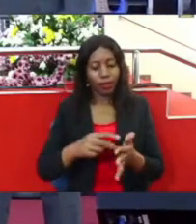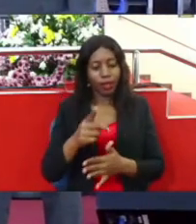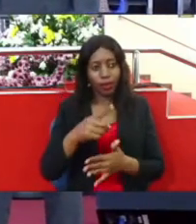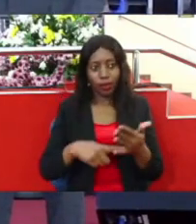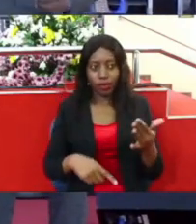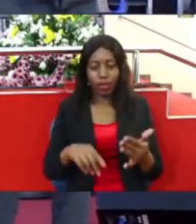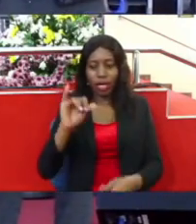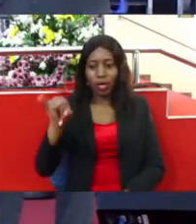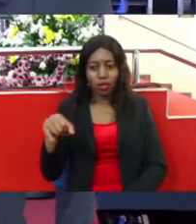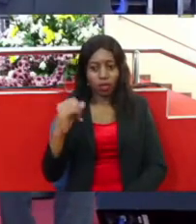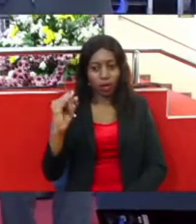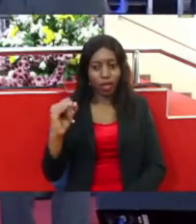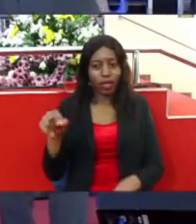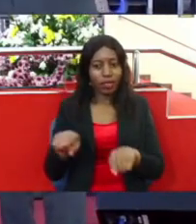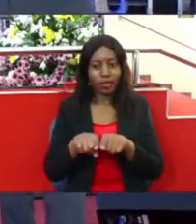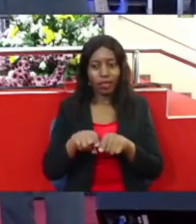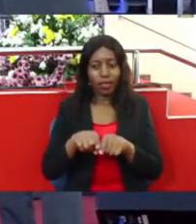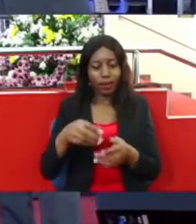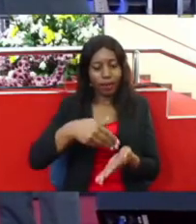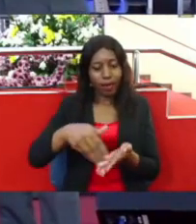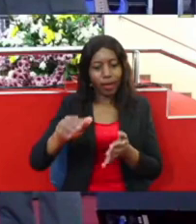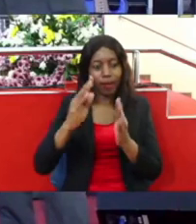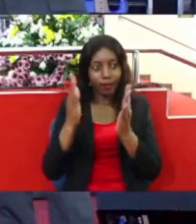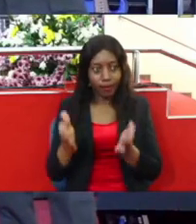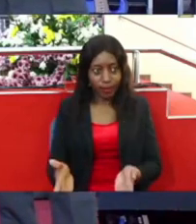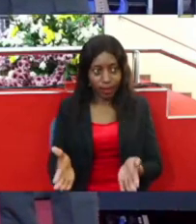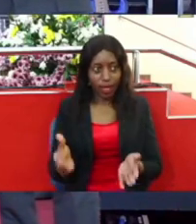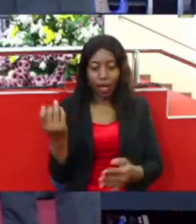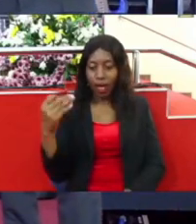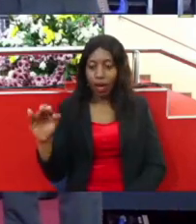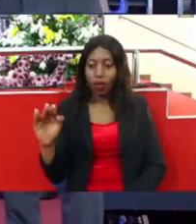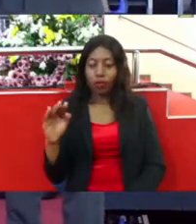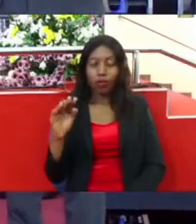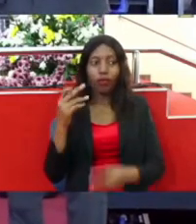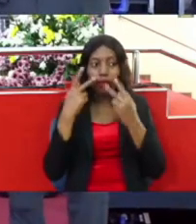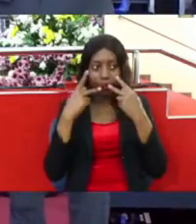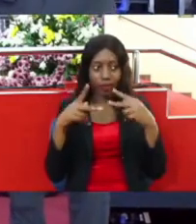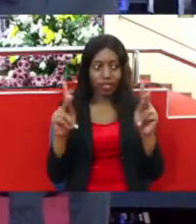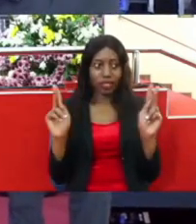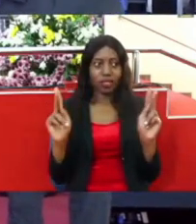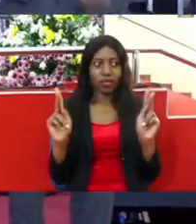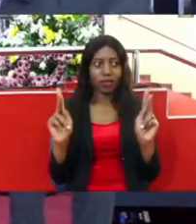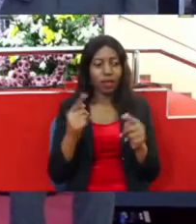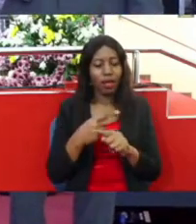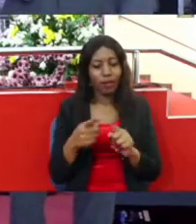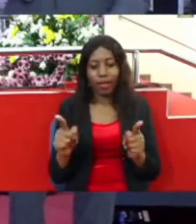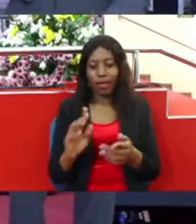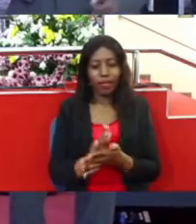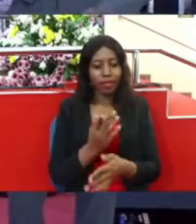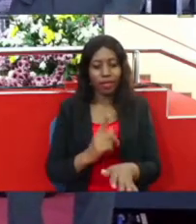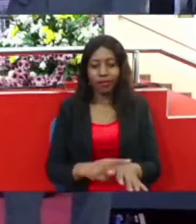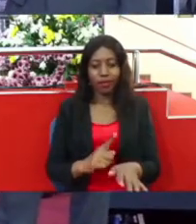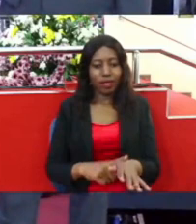peace. Na hivyo basi tuweza tukasema kwamba Yona ni mjumbe wa amani. But right from the word go, he rebels against God. Lakini tangu mwanzo